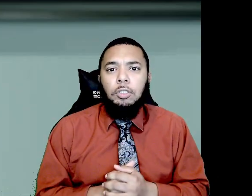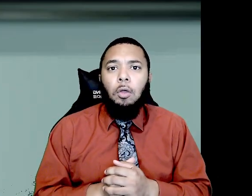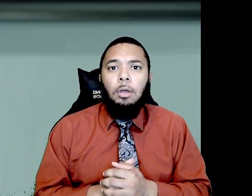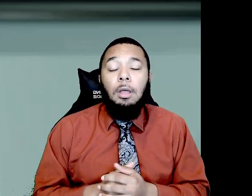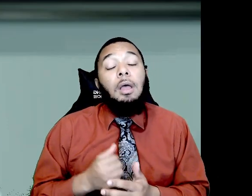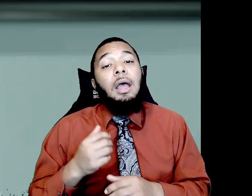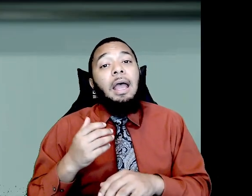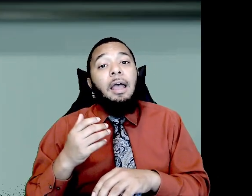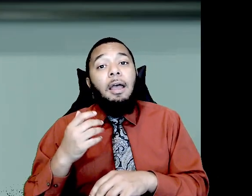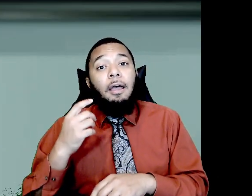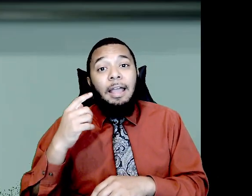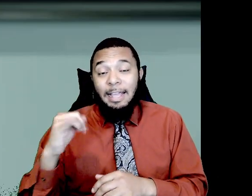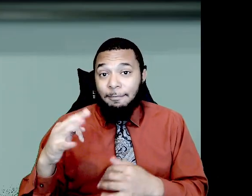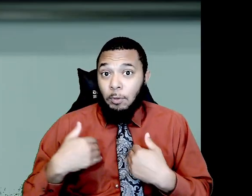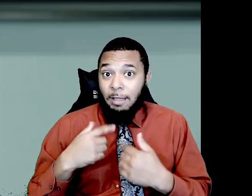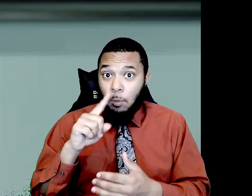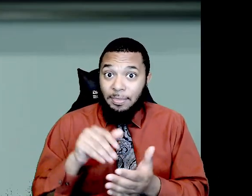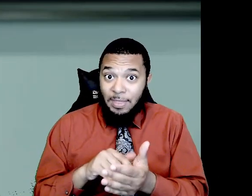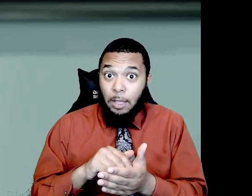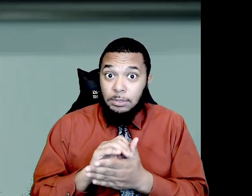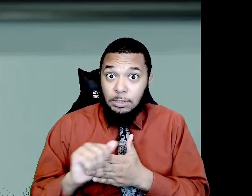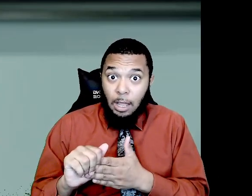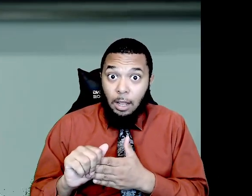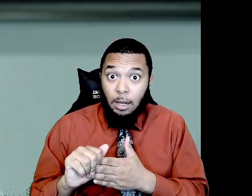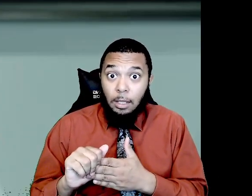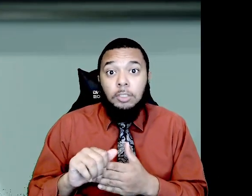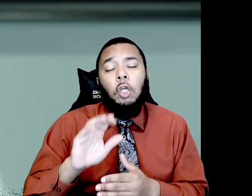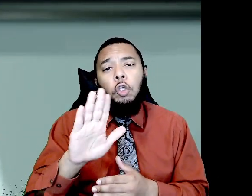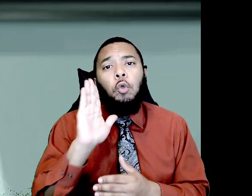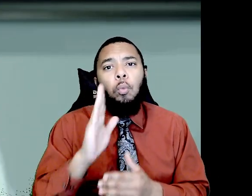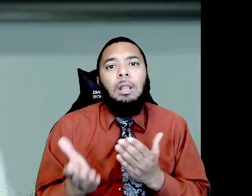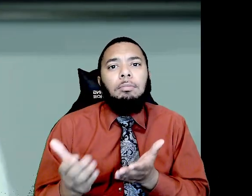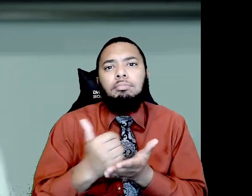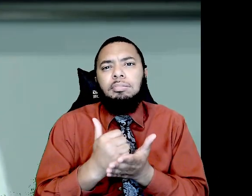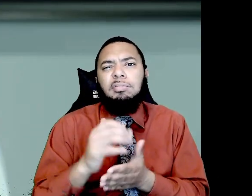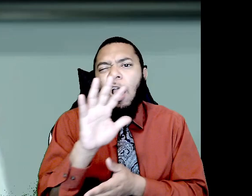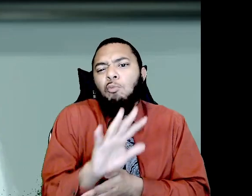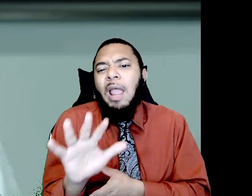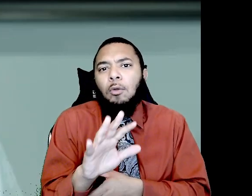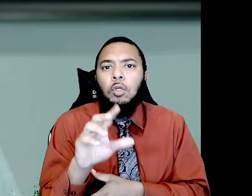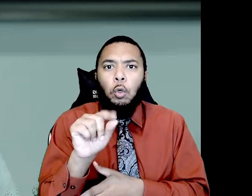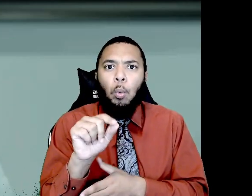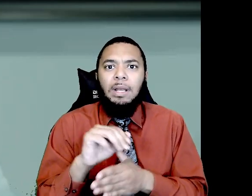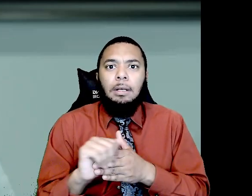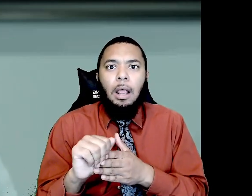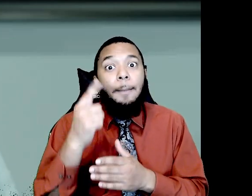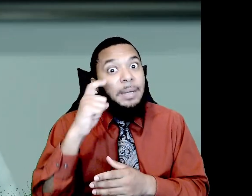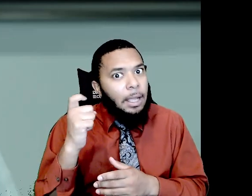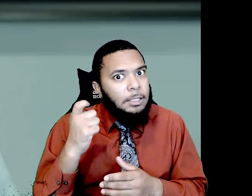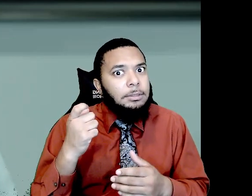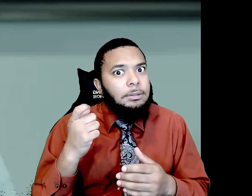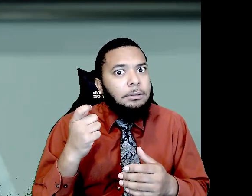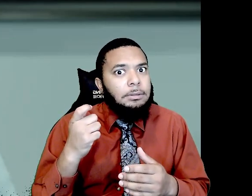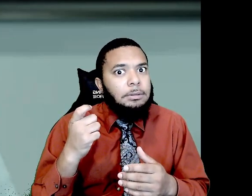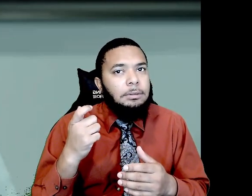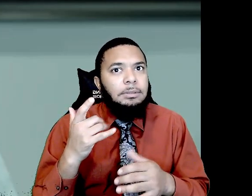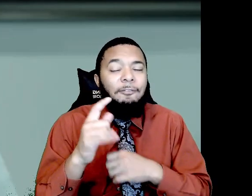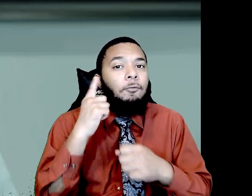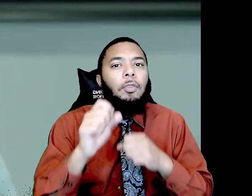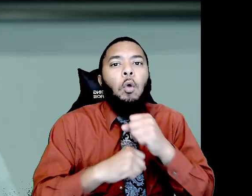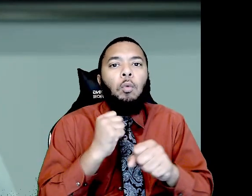$20. It's actually going to be a little bit more than that because your money is growing on top of ever-growing piles of cash. Isn't that a cool